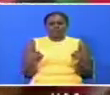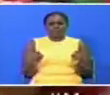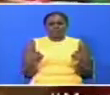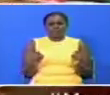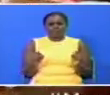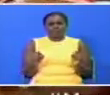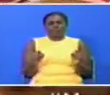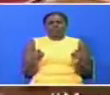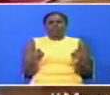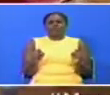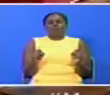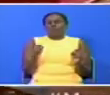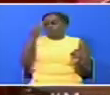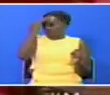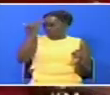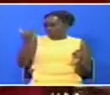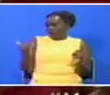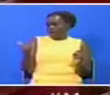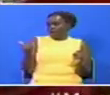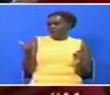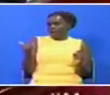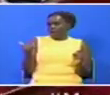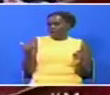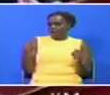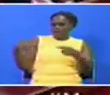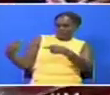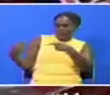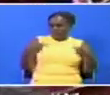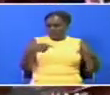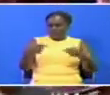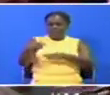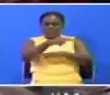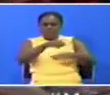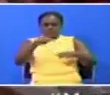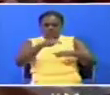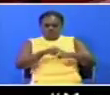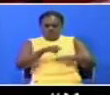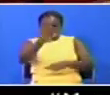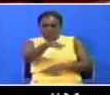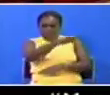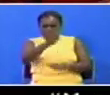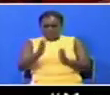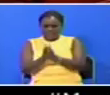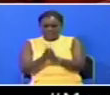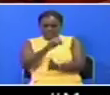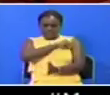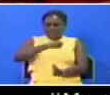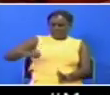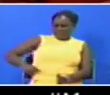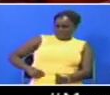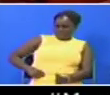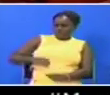But it has all to do with a prevailing standoff between the National Assembly and the Senate over